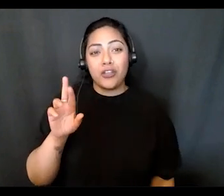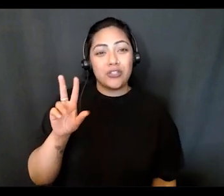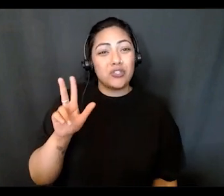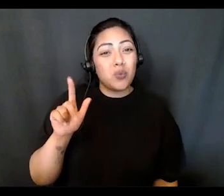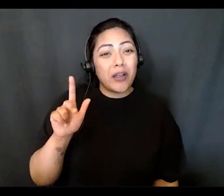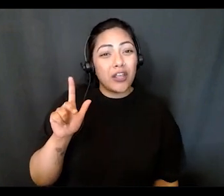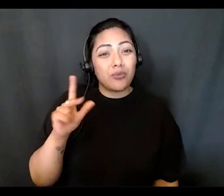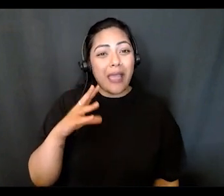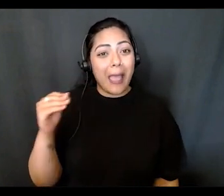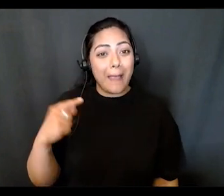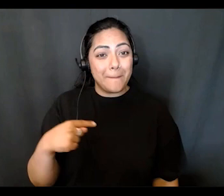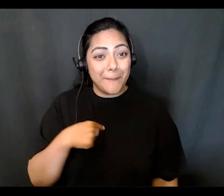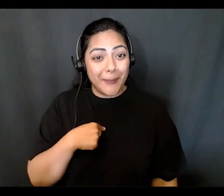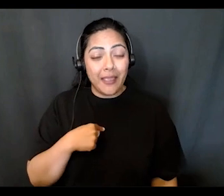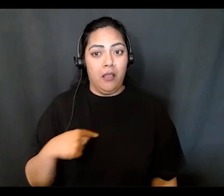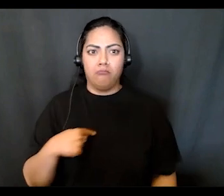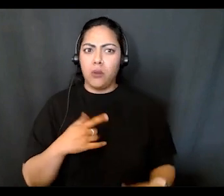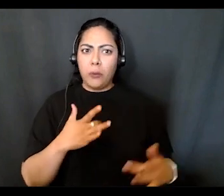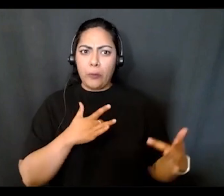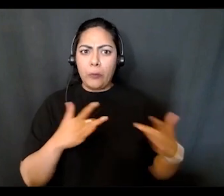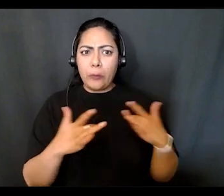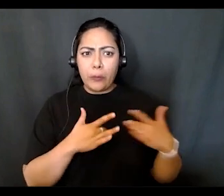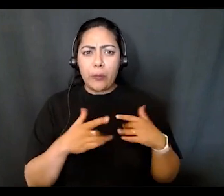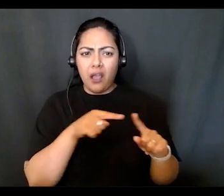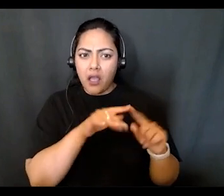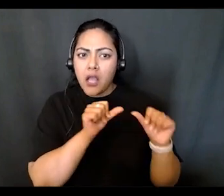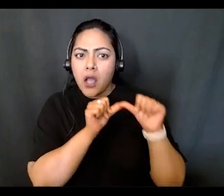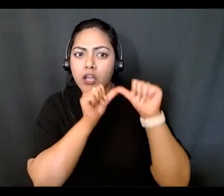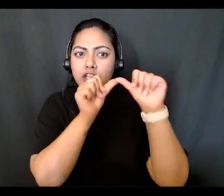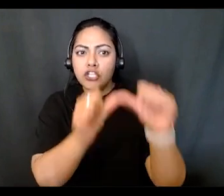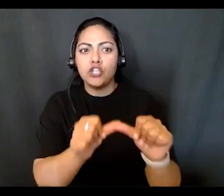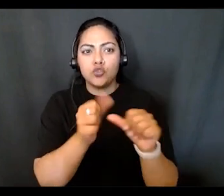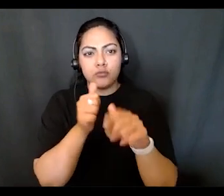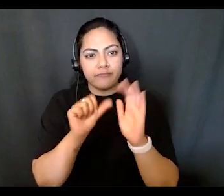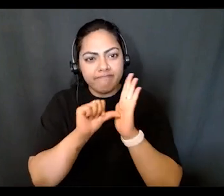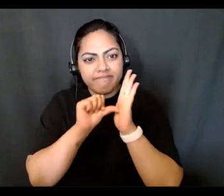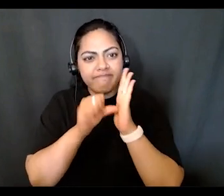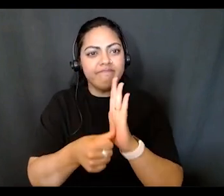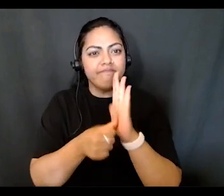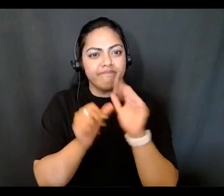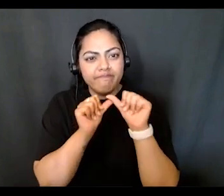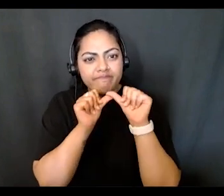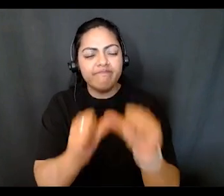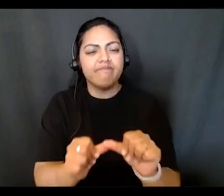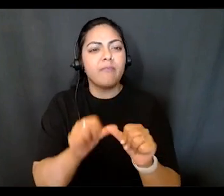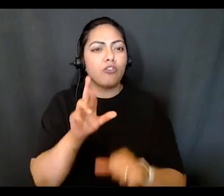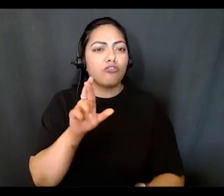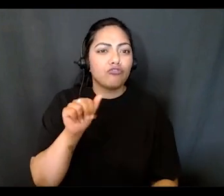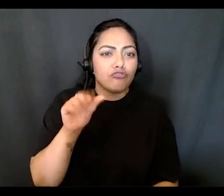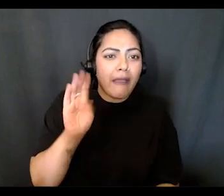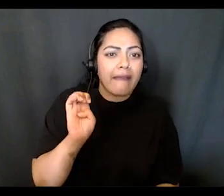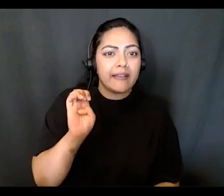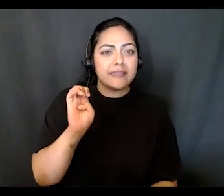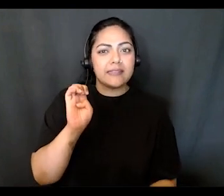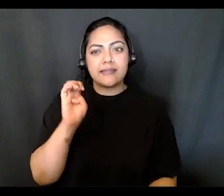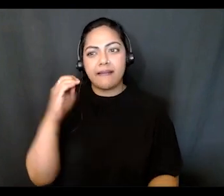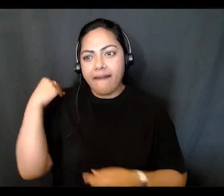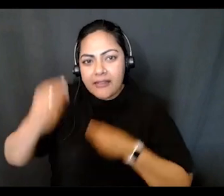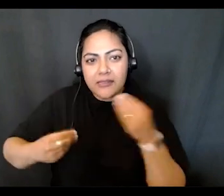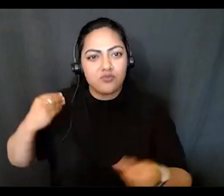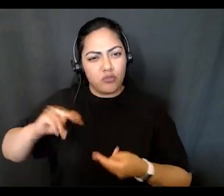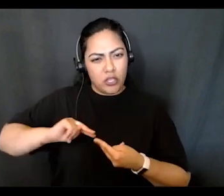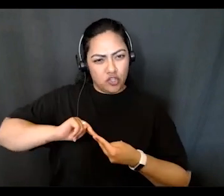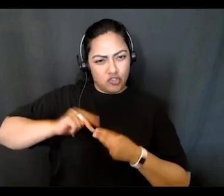they continue this conflation of race, ancestry, and genetics. And so I think as health folks work in